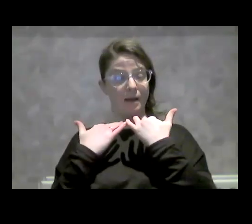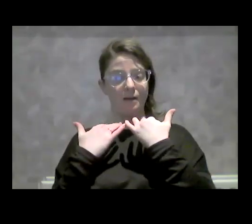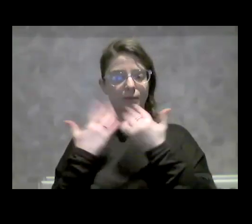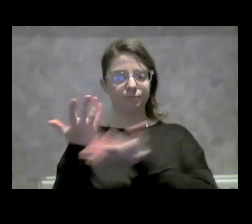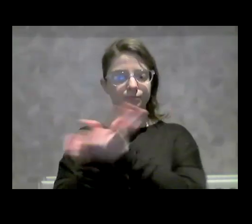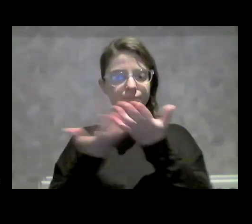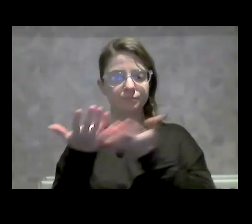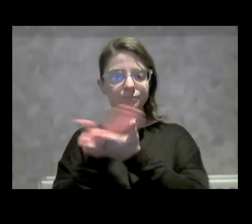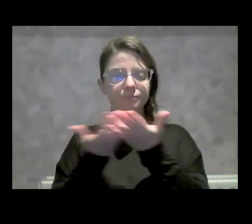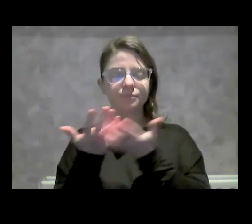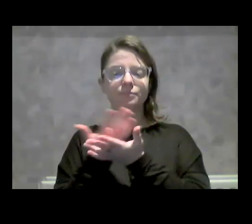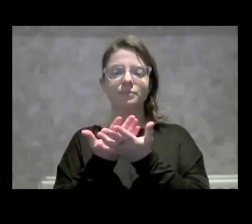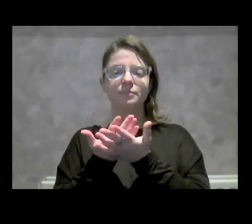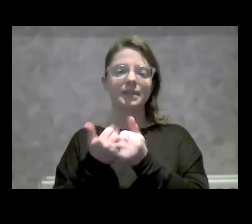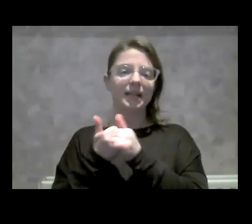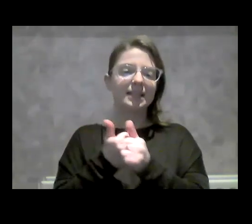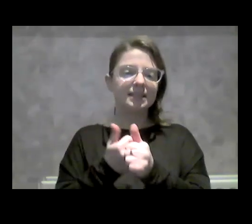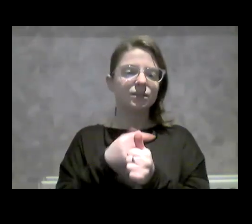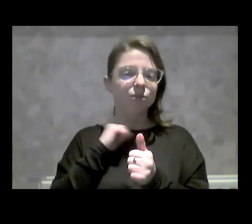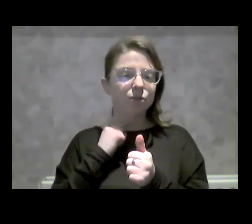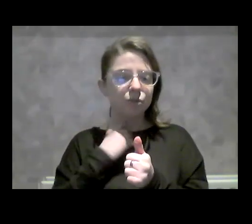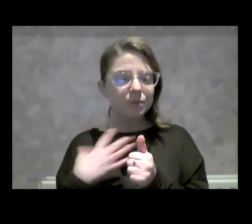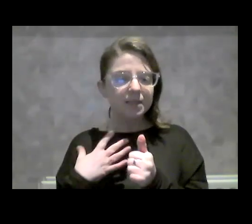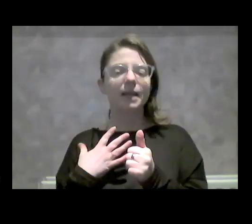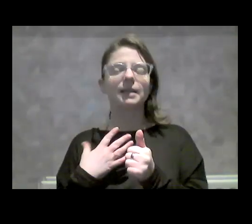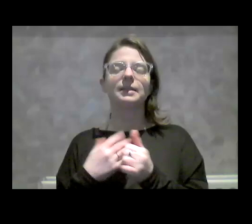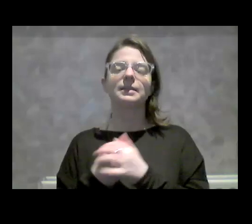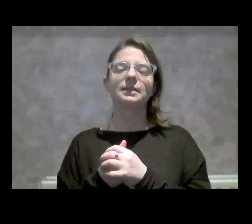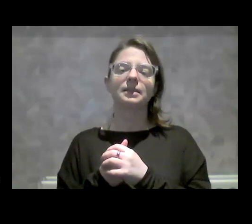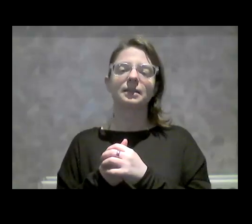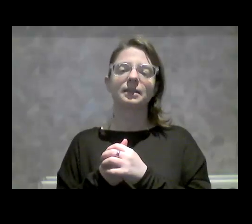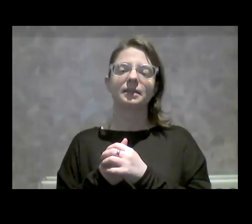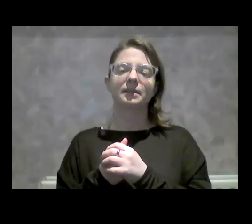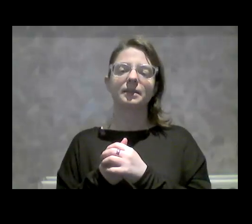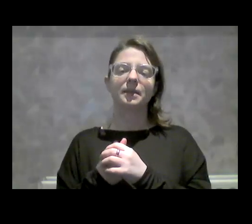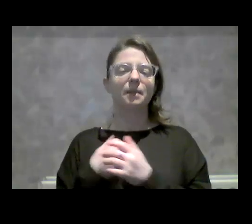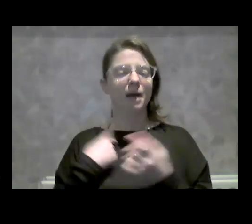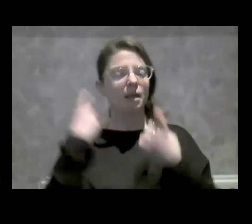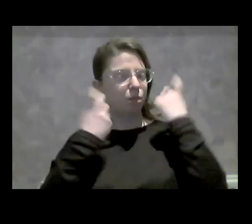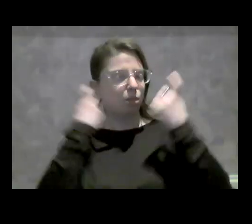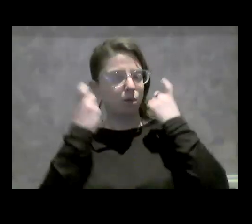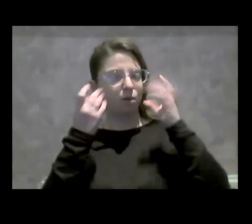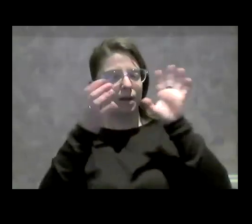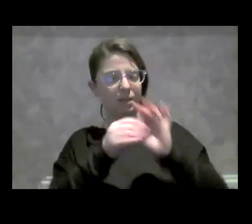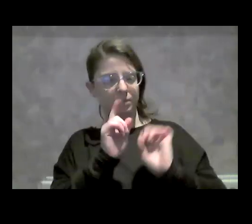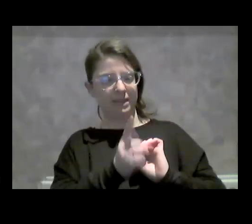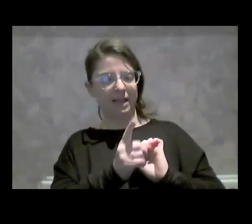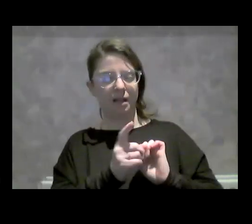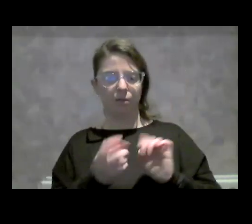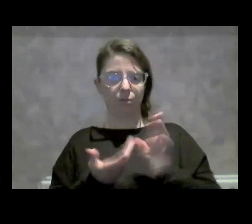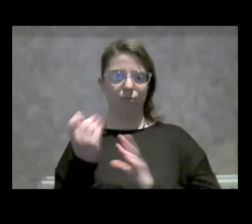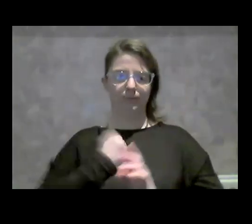discussion about assisted suicide, assisted euthanasia, and my kind of thought process of that as a disabled